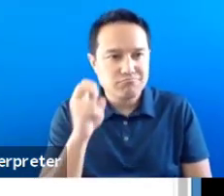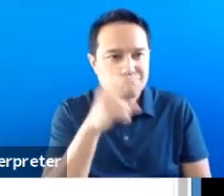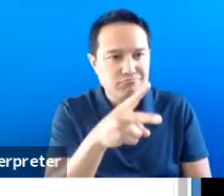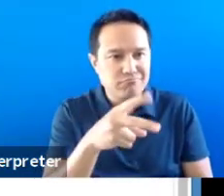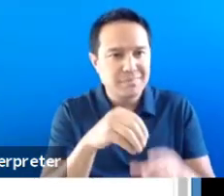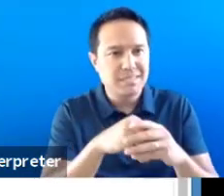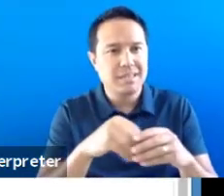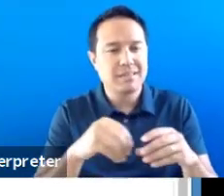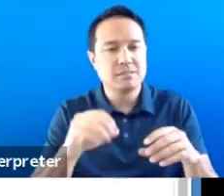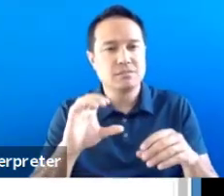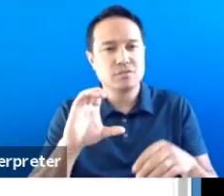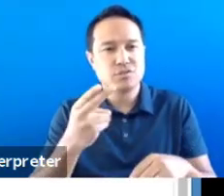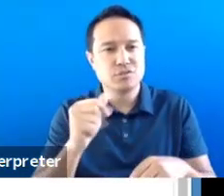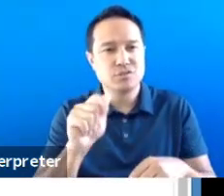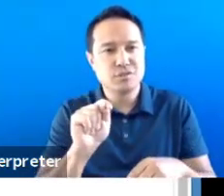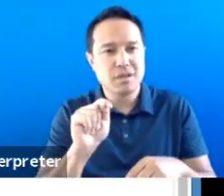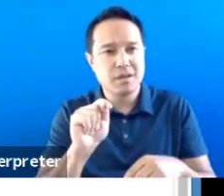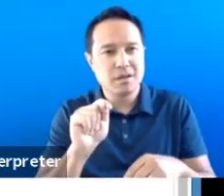window.